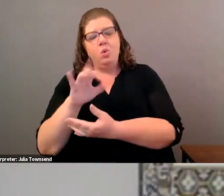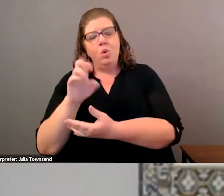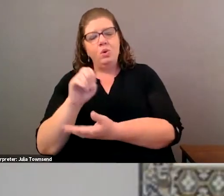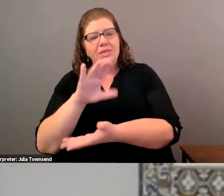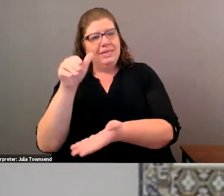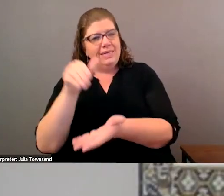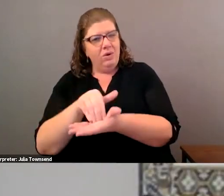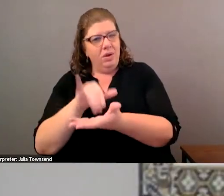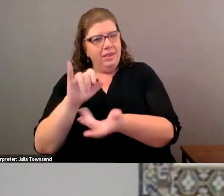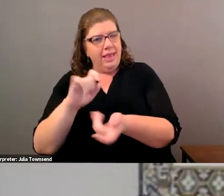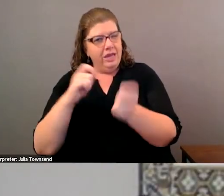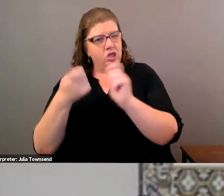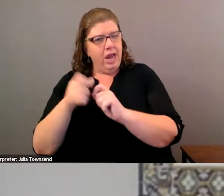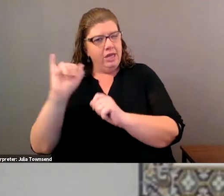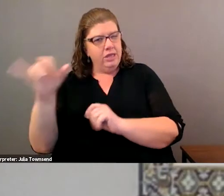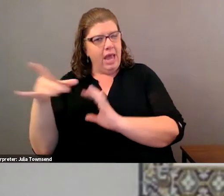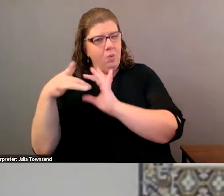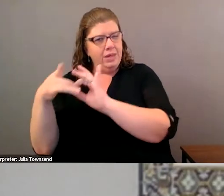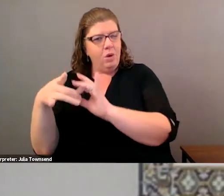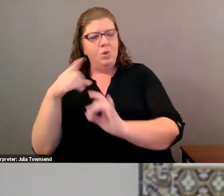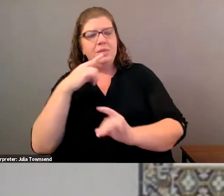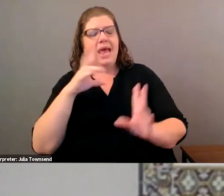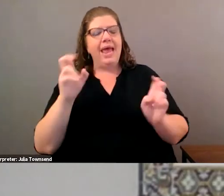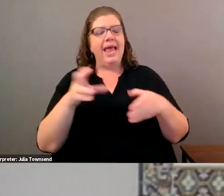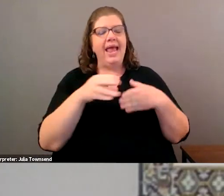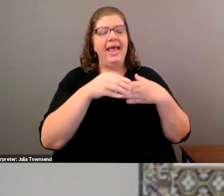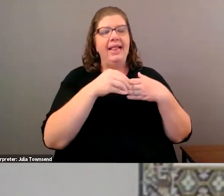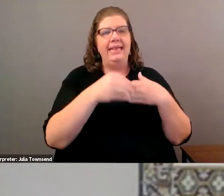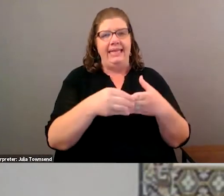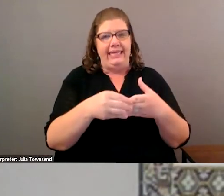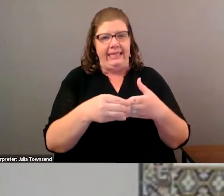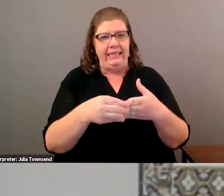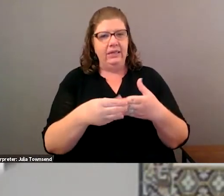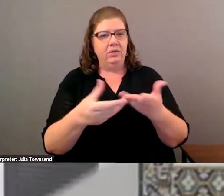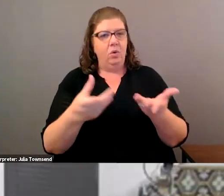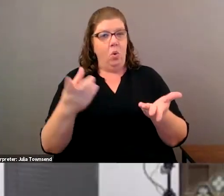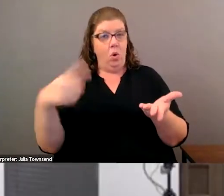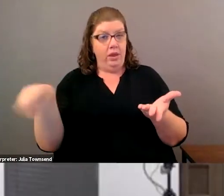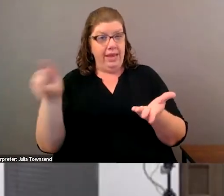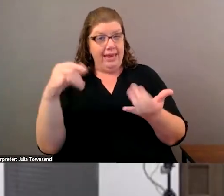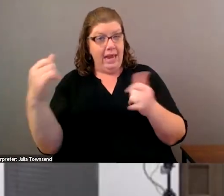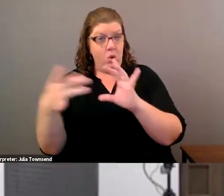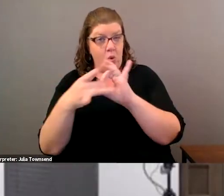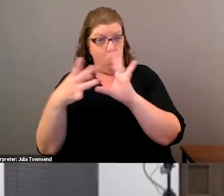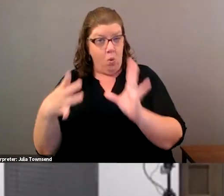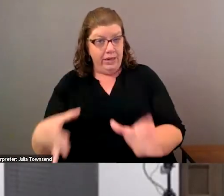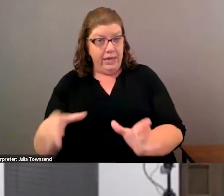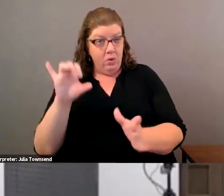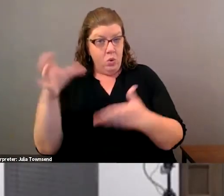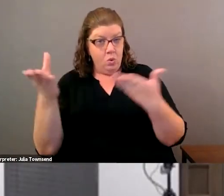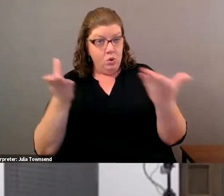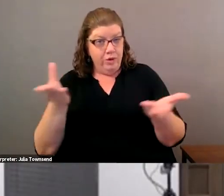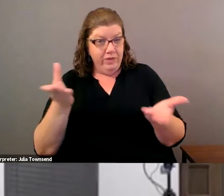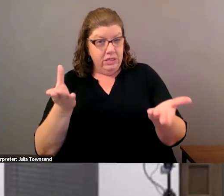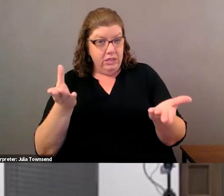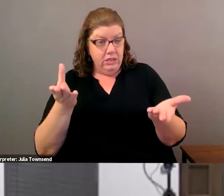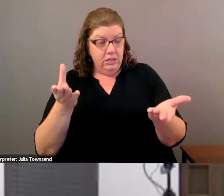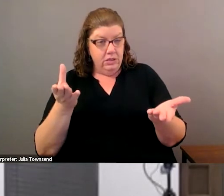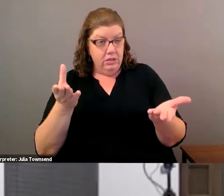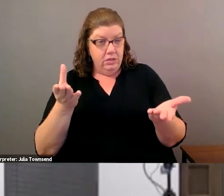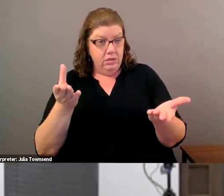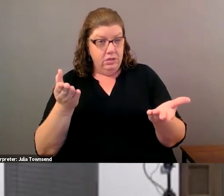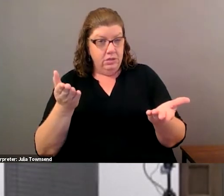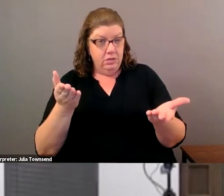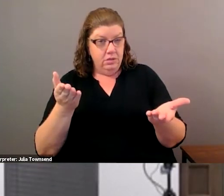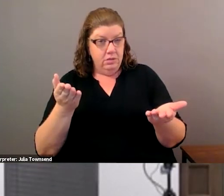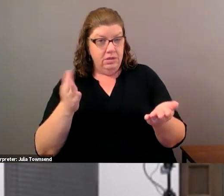that relationship, or does it, when you say lead from us, are they now the coordinator of those services that they're providing to us? The